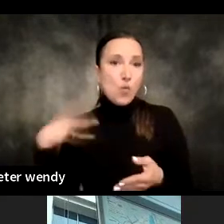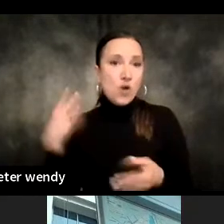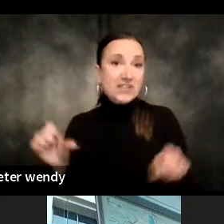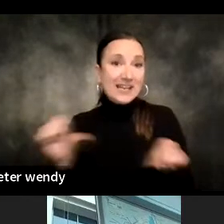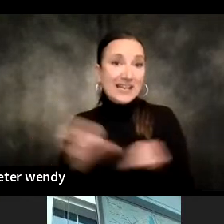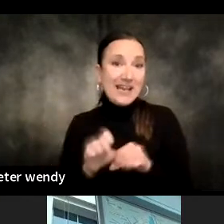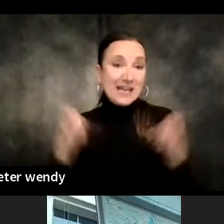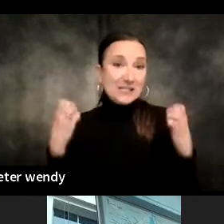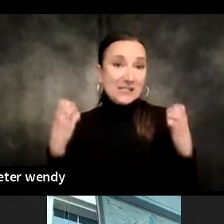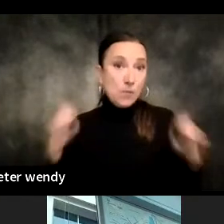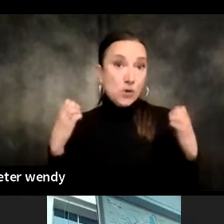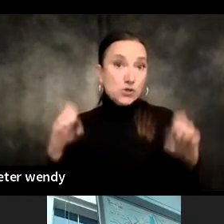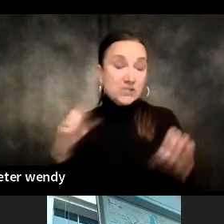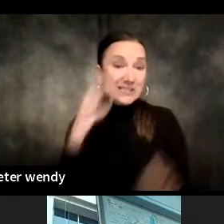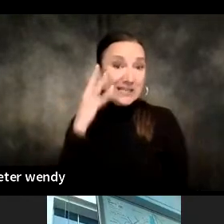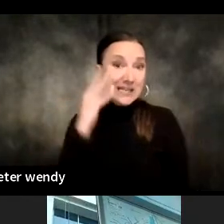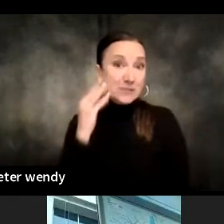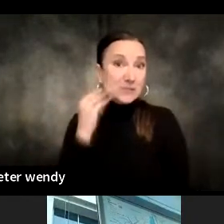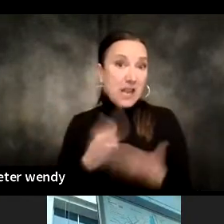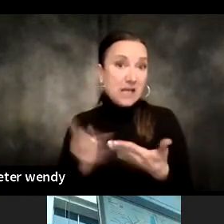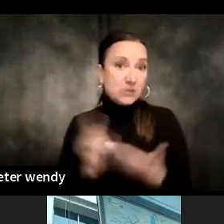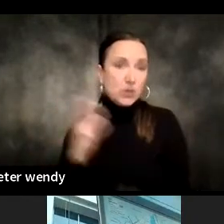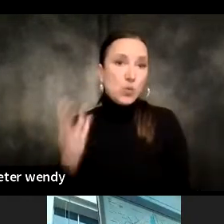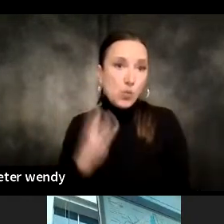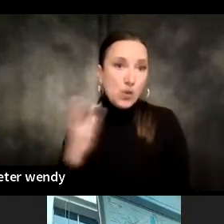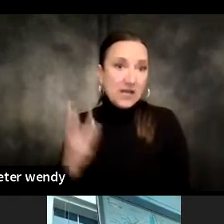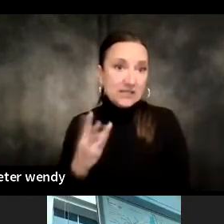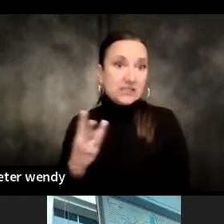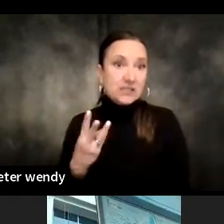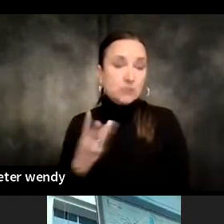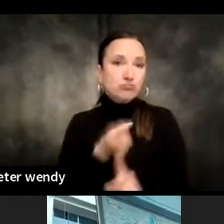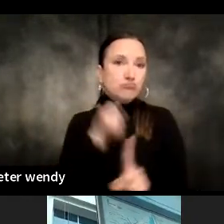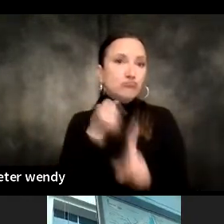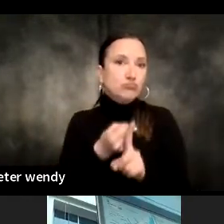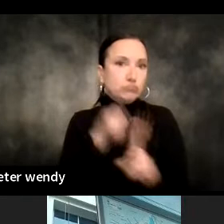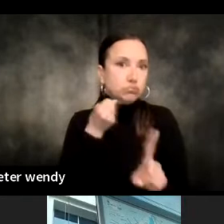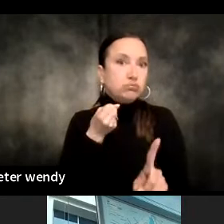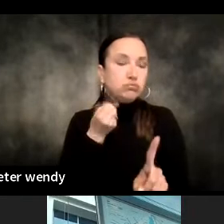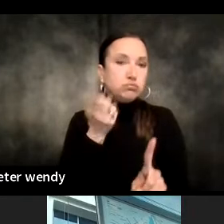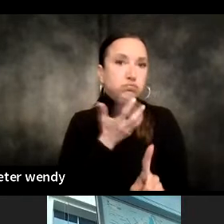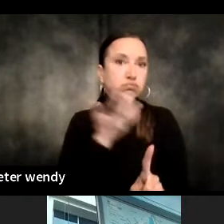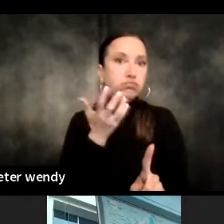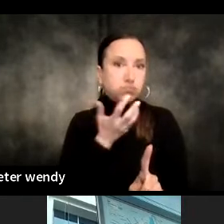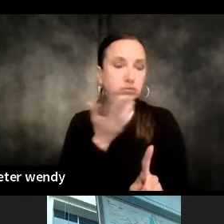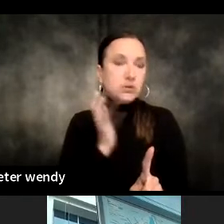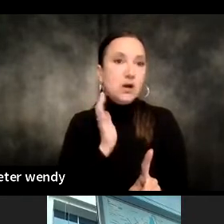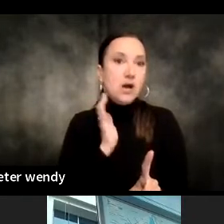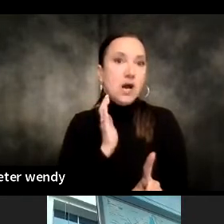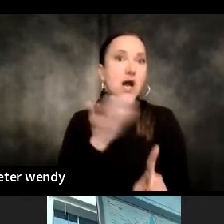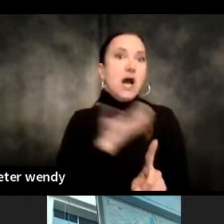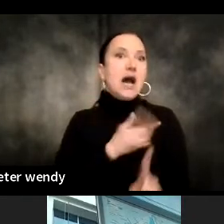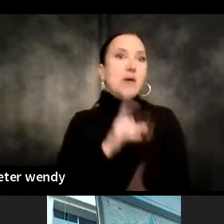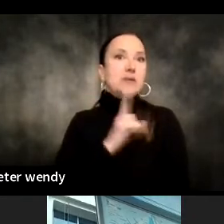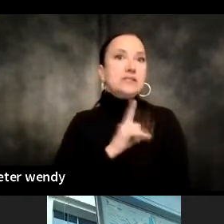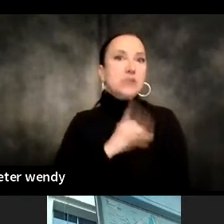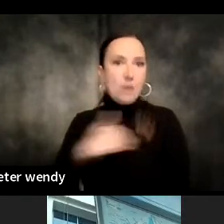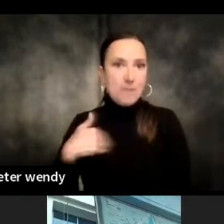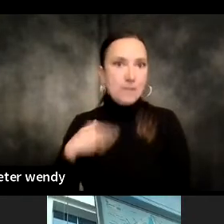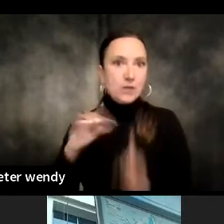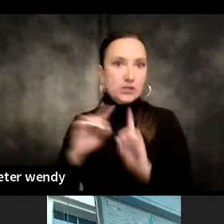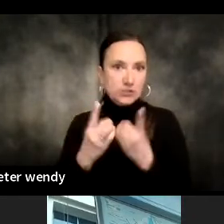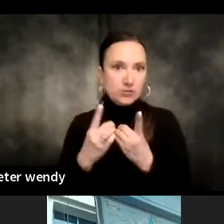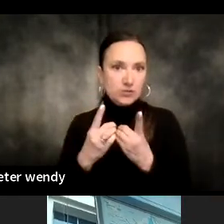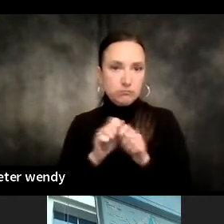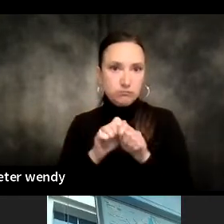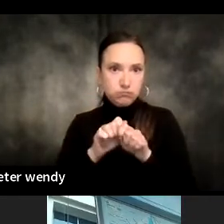emergency that we experienced last Wednesday. It actually impacted all of our single member districts. However,